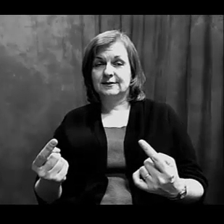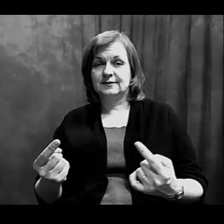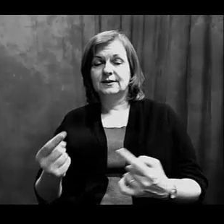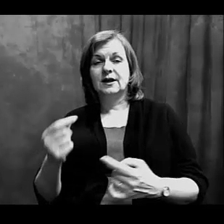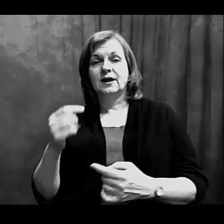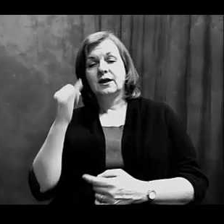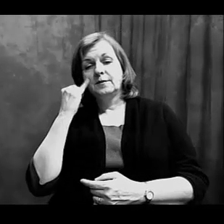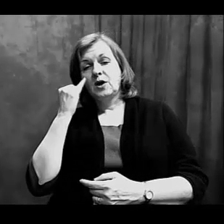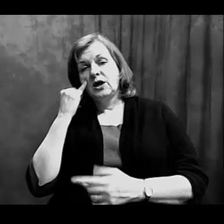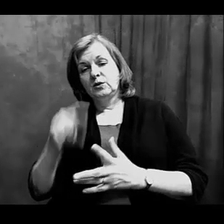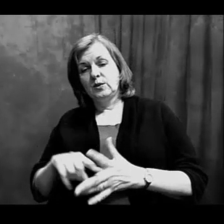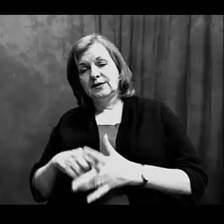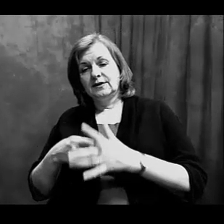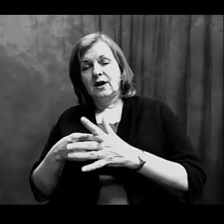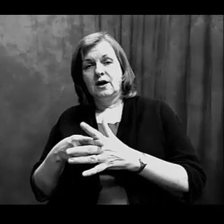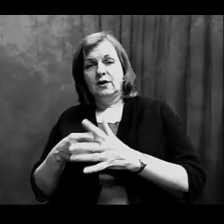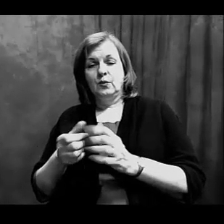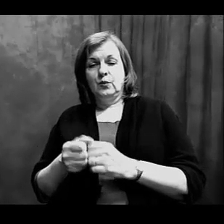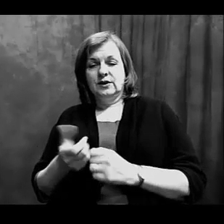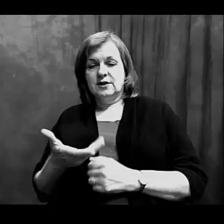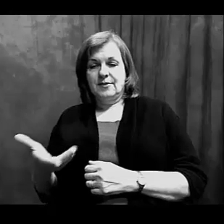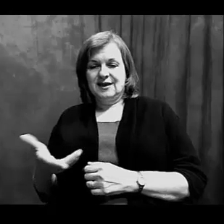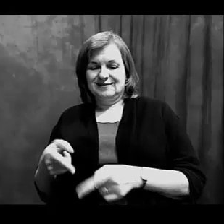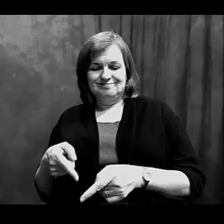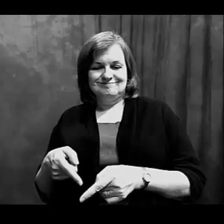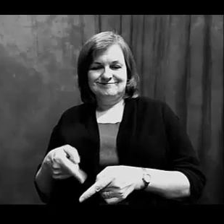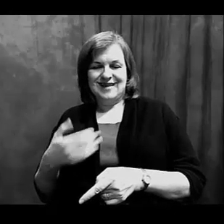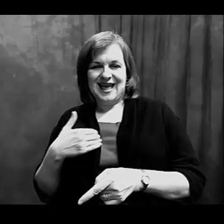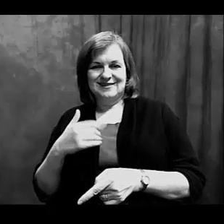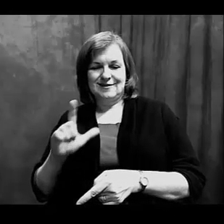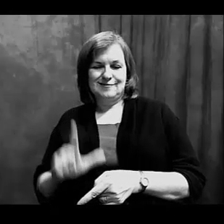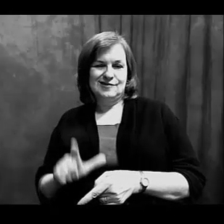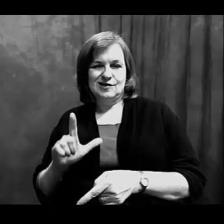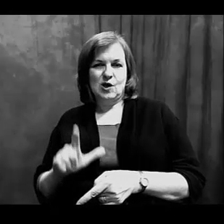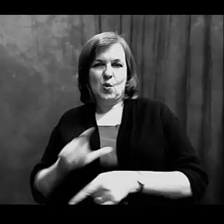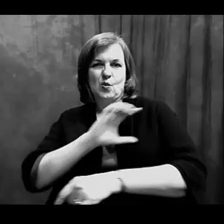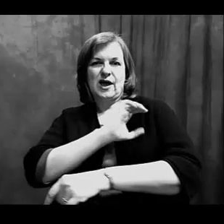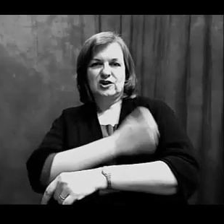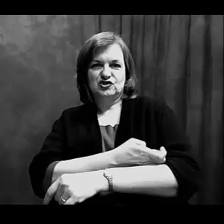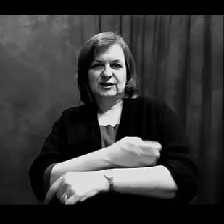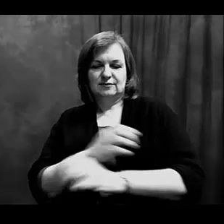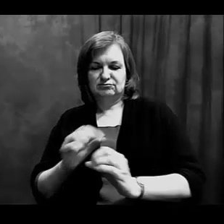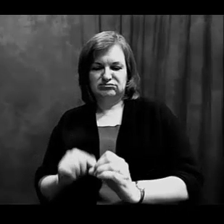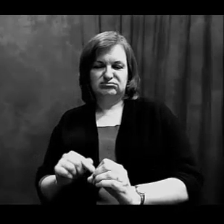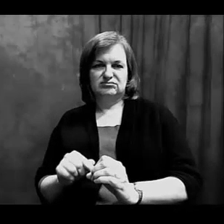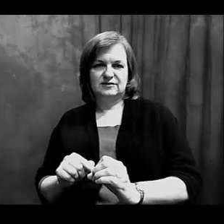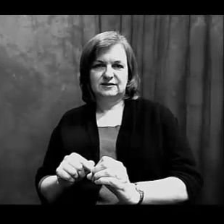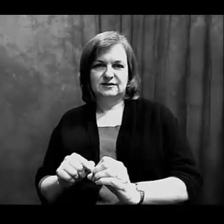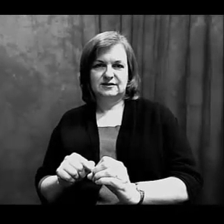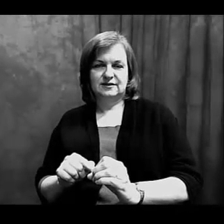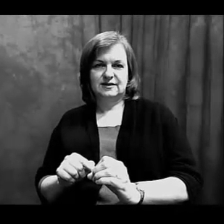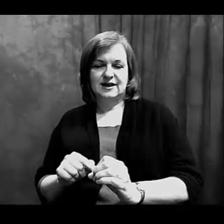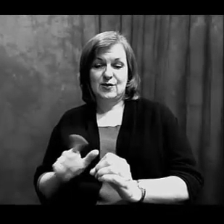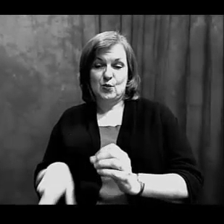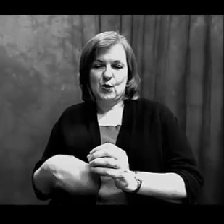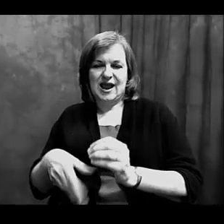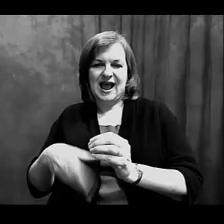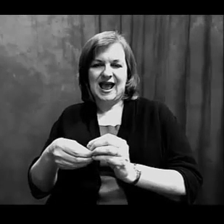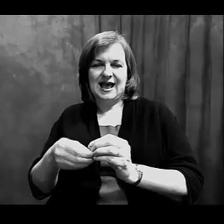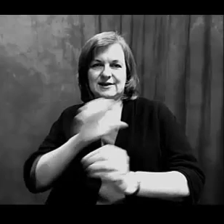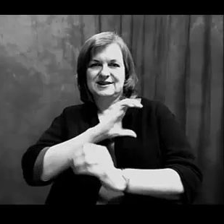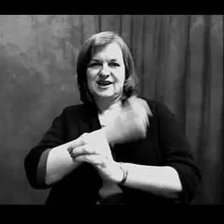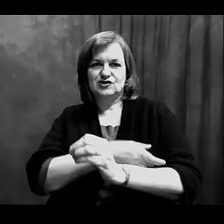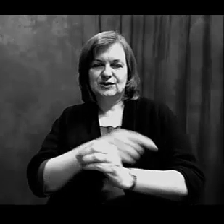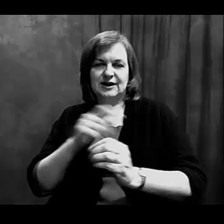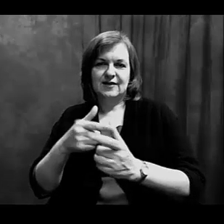Counter, we start out with something with very low energy available in it, and we're